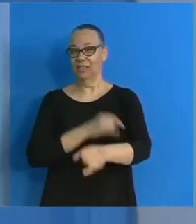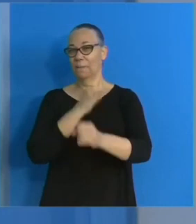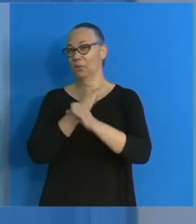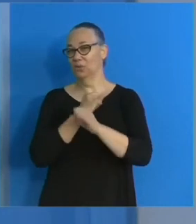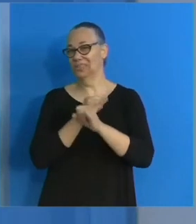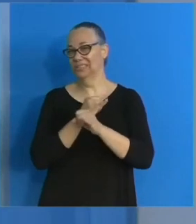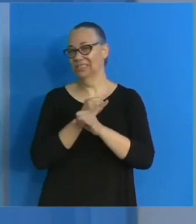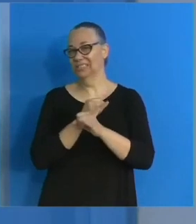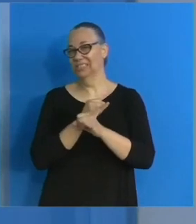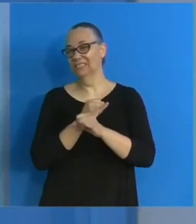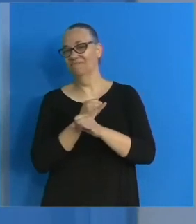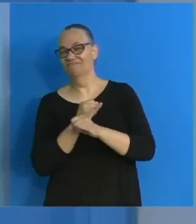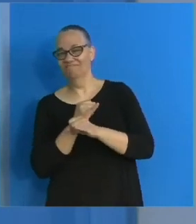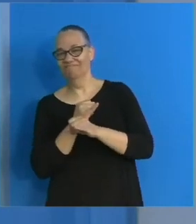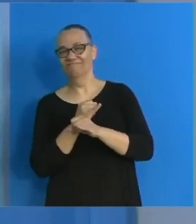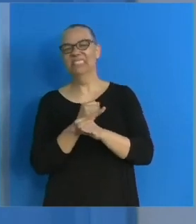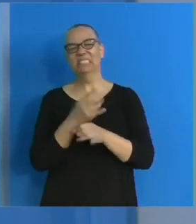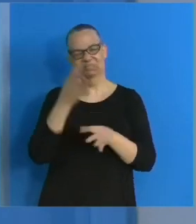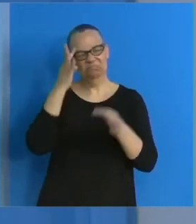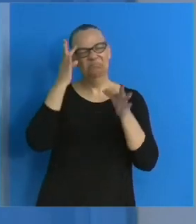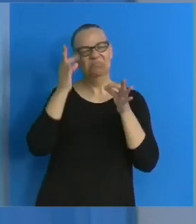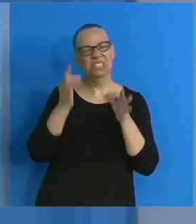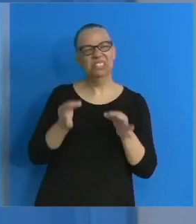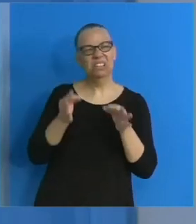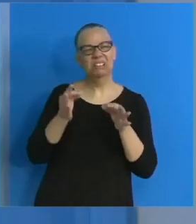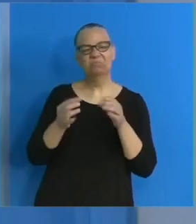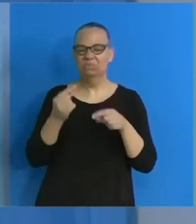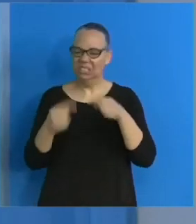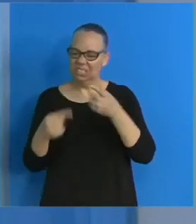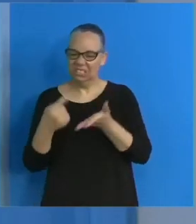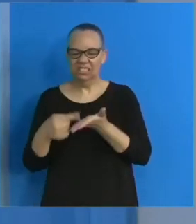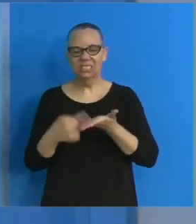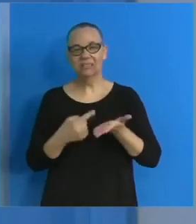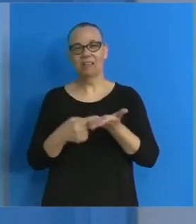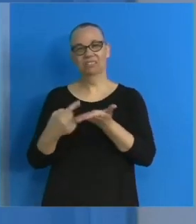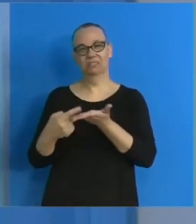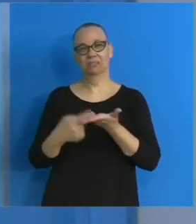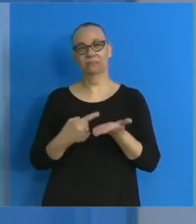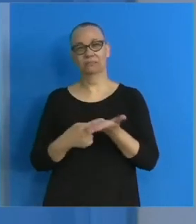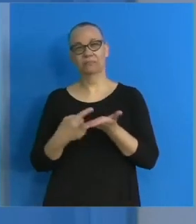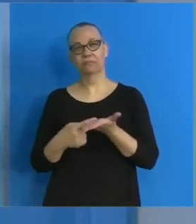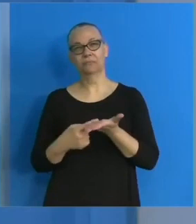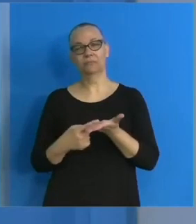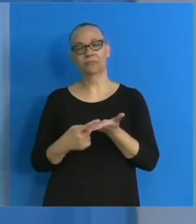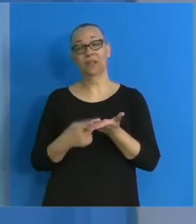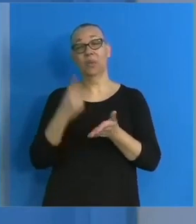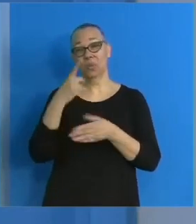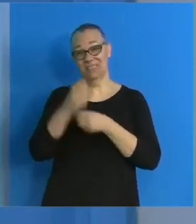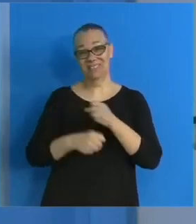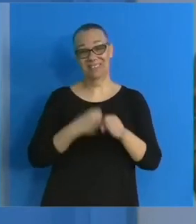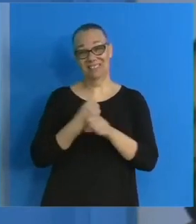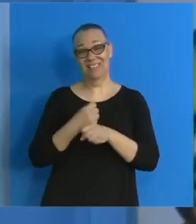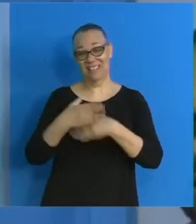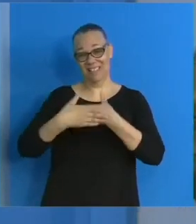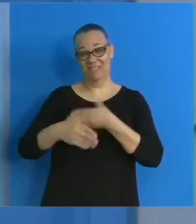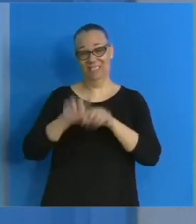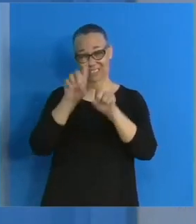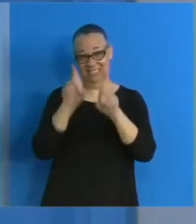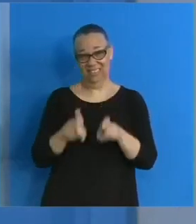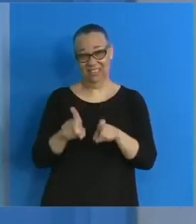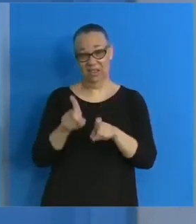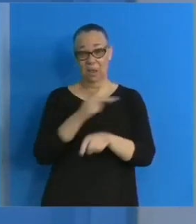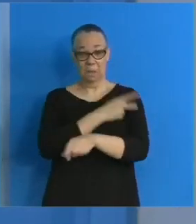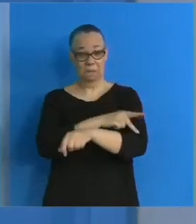is still up for debate, as it is still being investigated. As I said earlier on, a year after the trial started, patients are